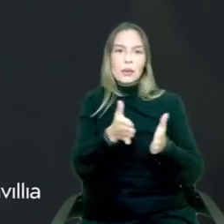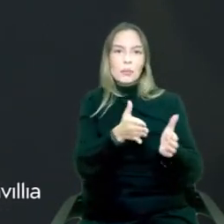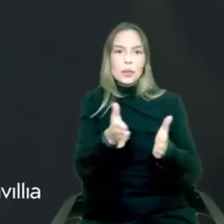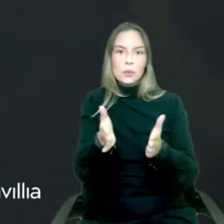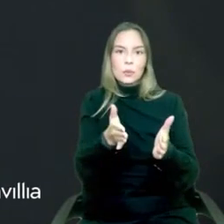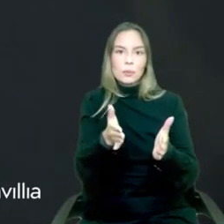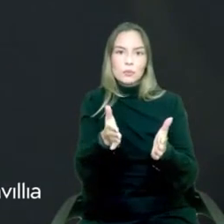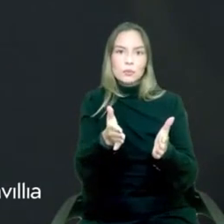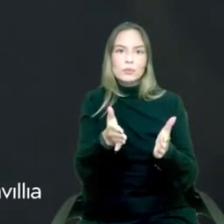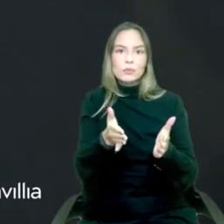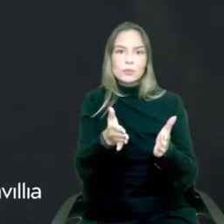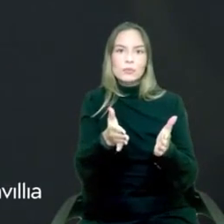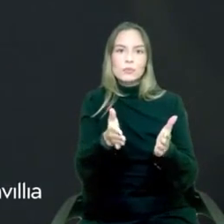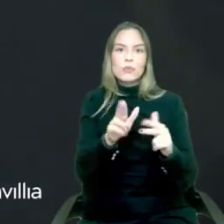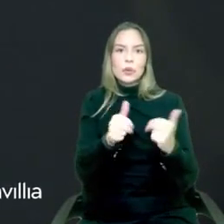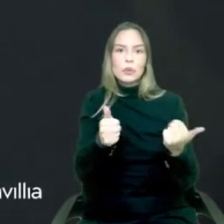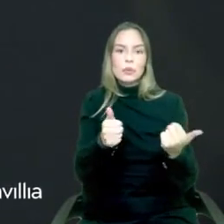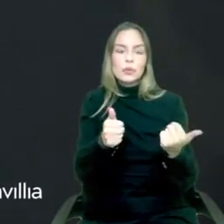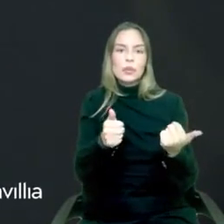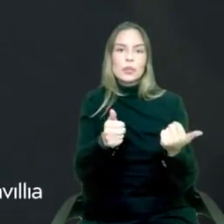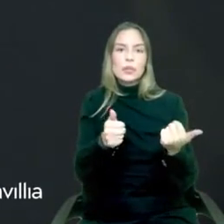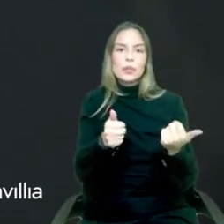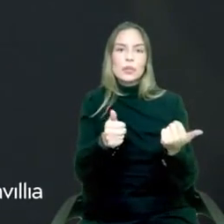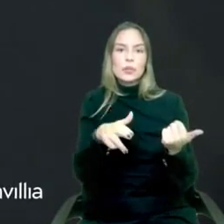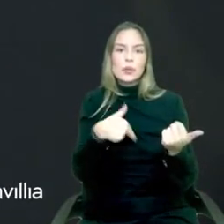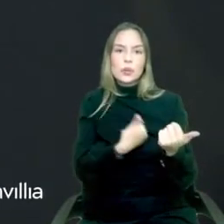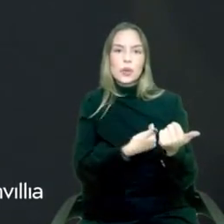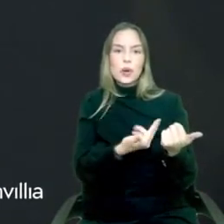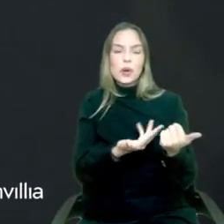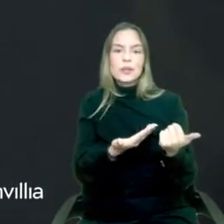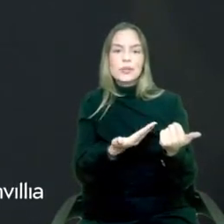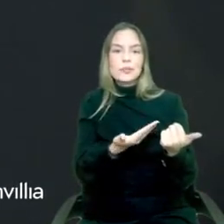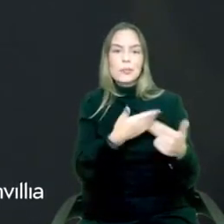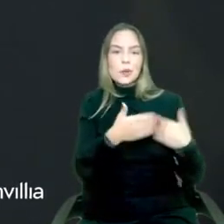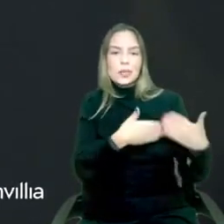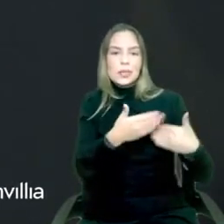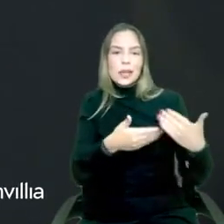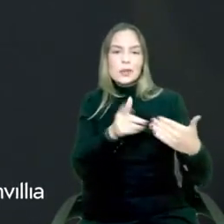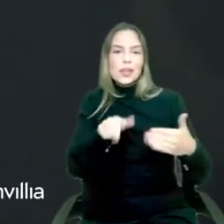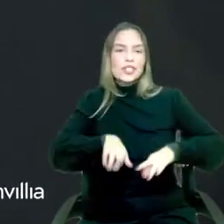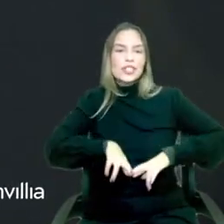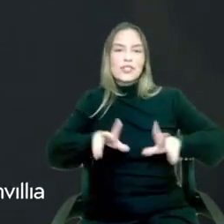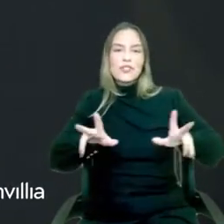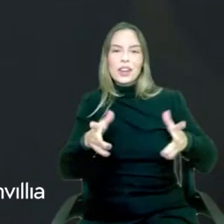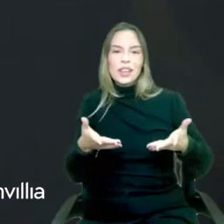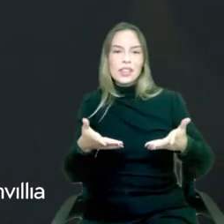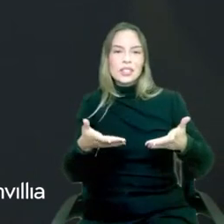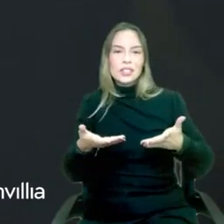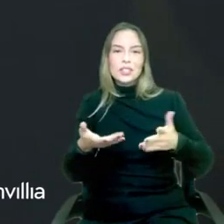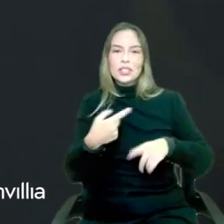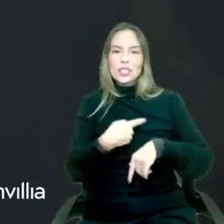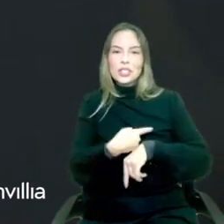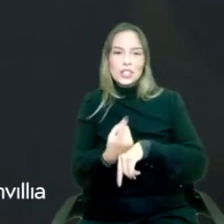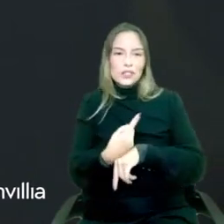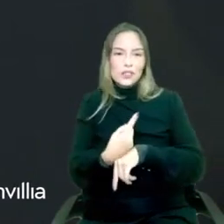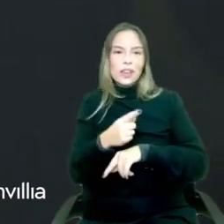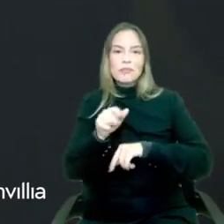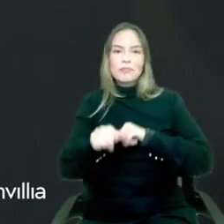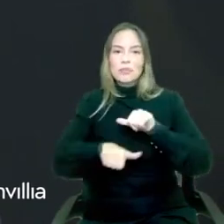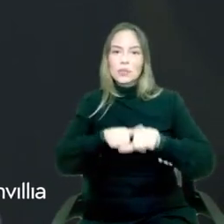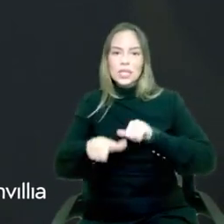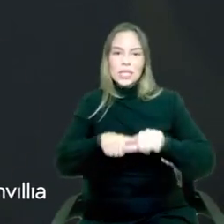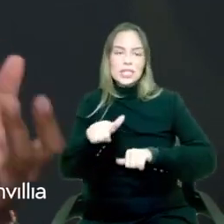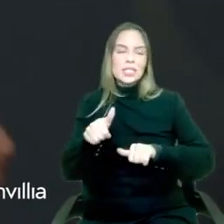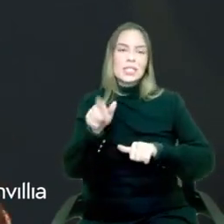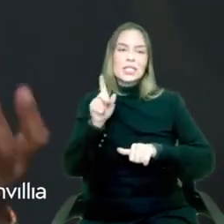I don't think it's the process is too different. I think the speed of change is the biggest thing.